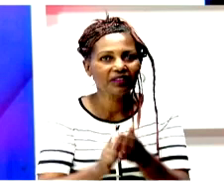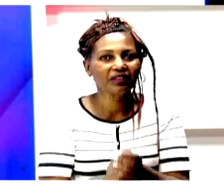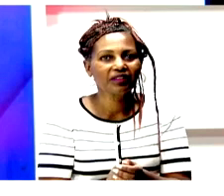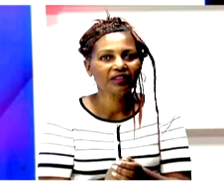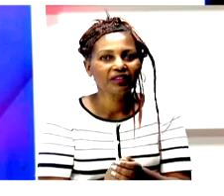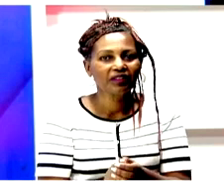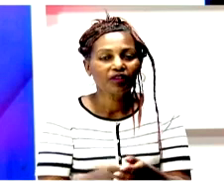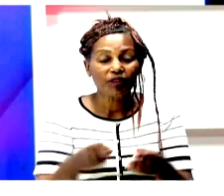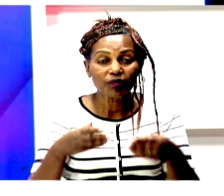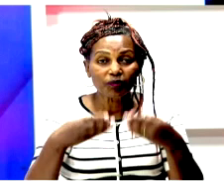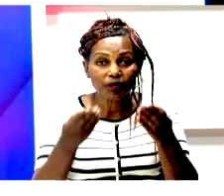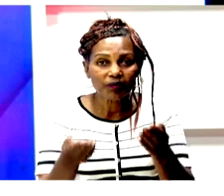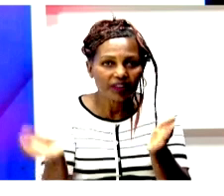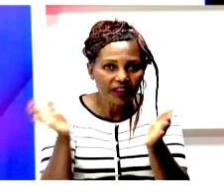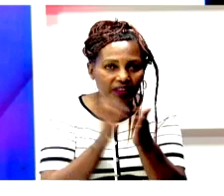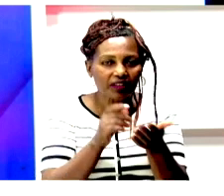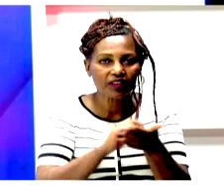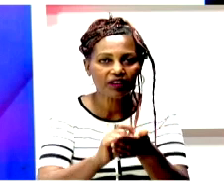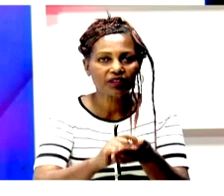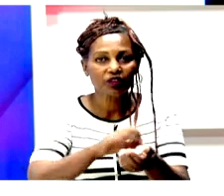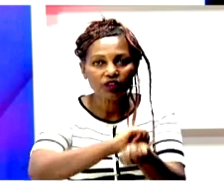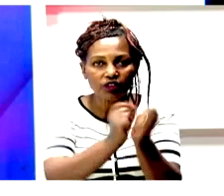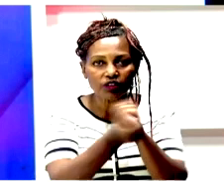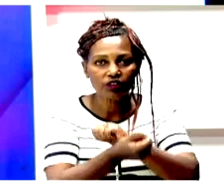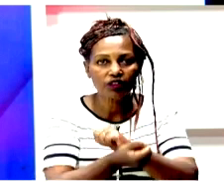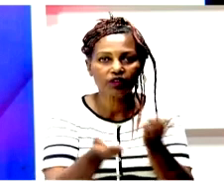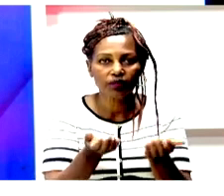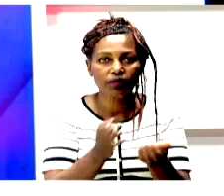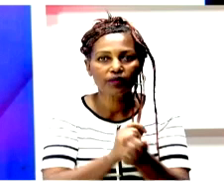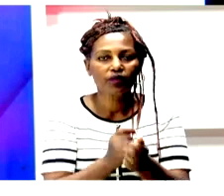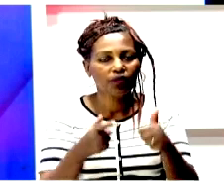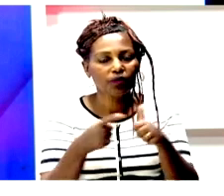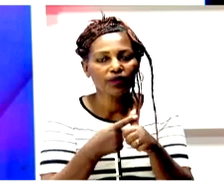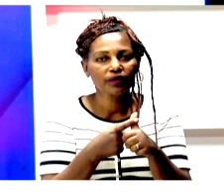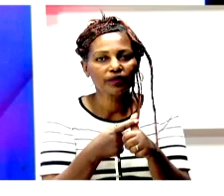the passive form for the following active sentences. One,